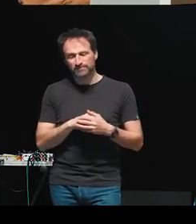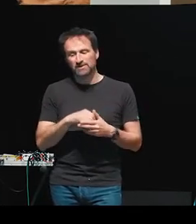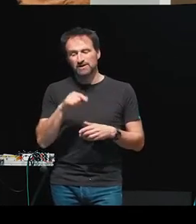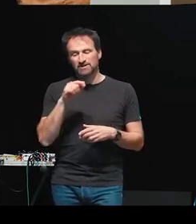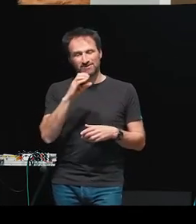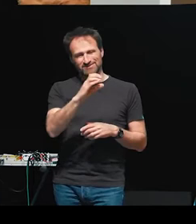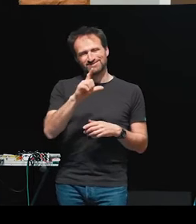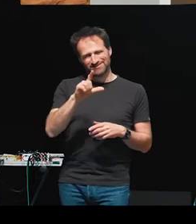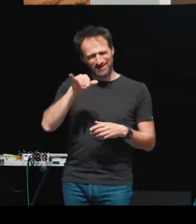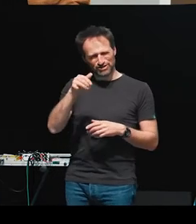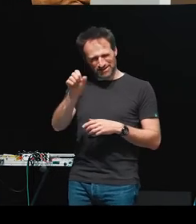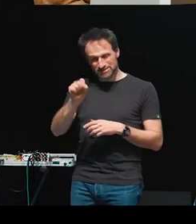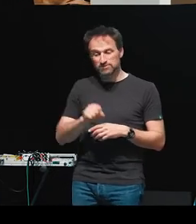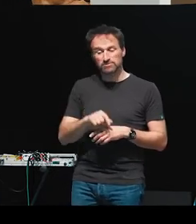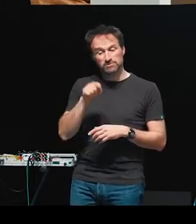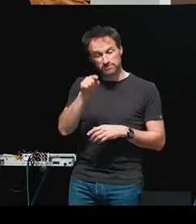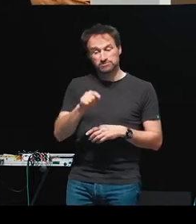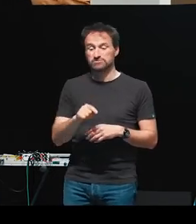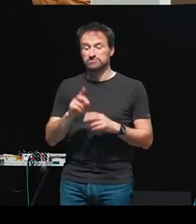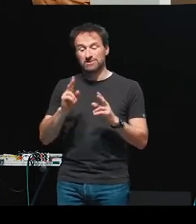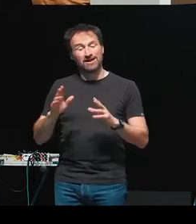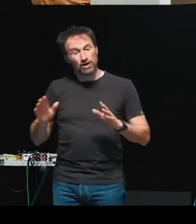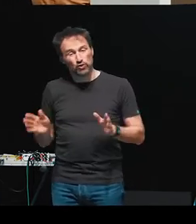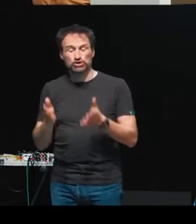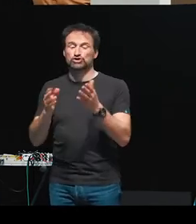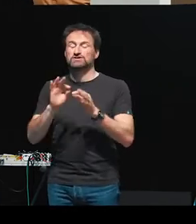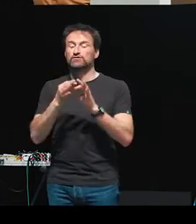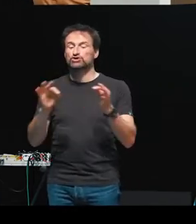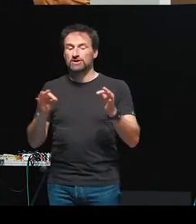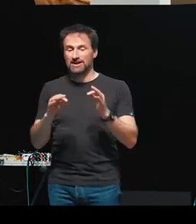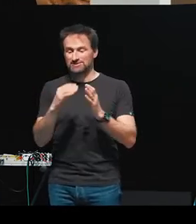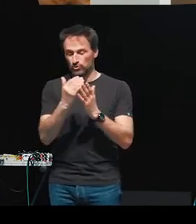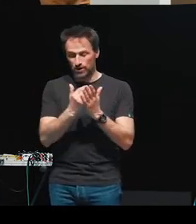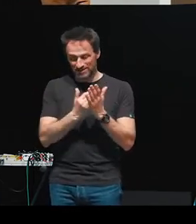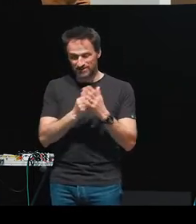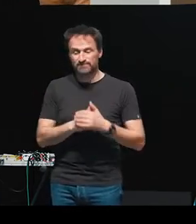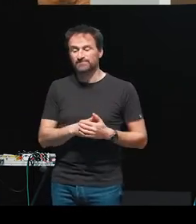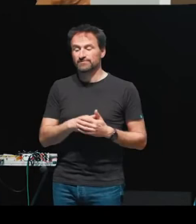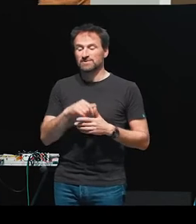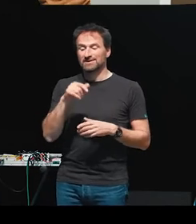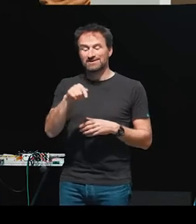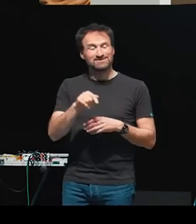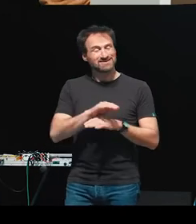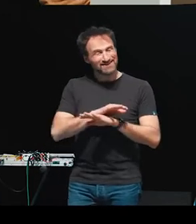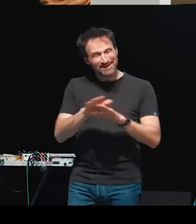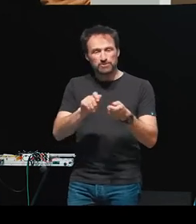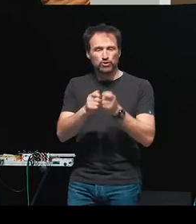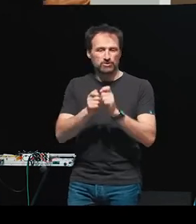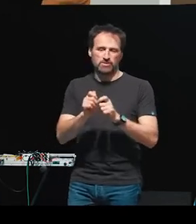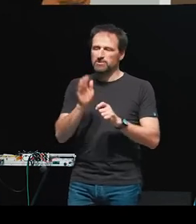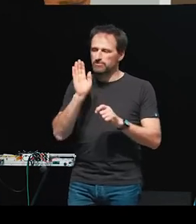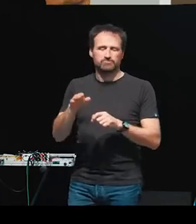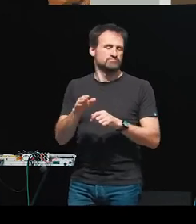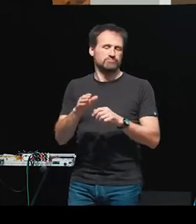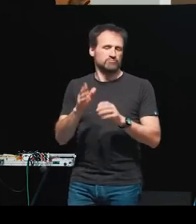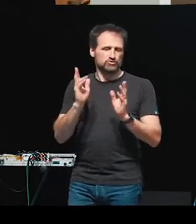programming. It has immutable data structures by default with opt-in mutability. It is a dialect of Lisp, and